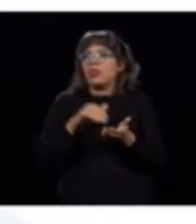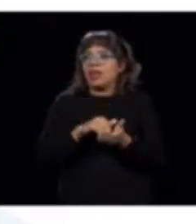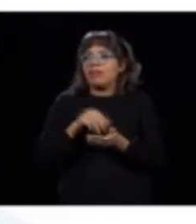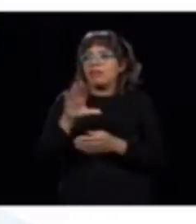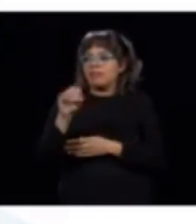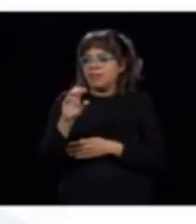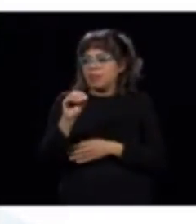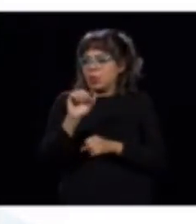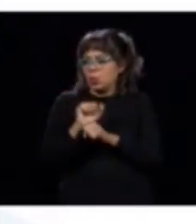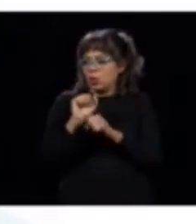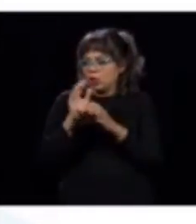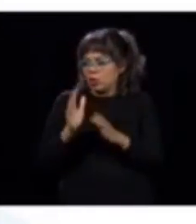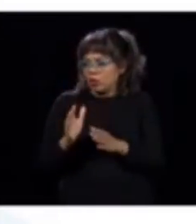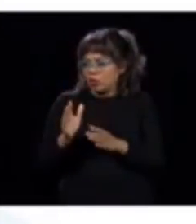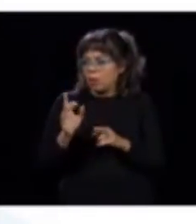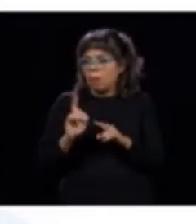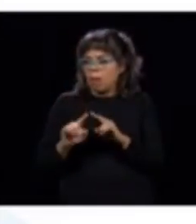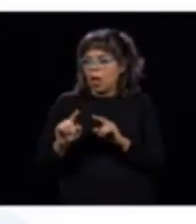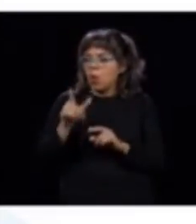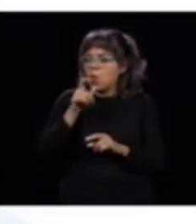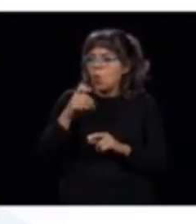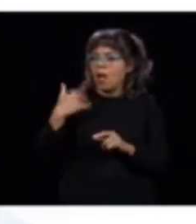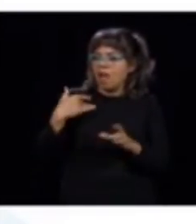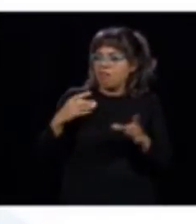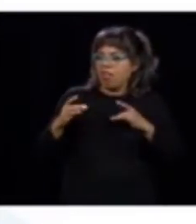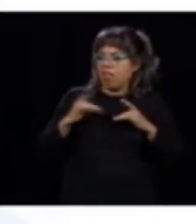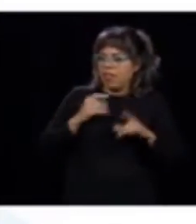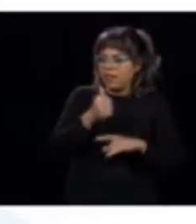proportion is much less. Still,